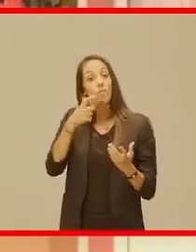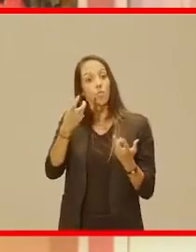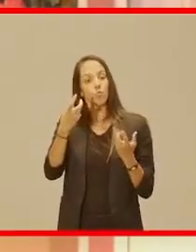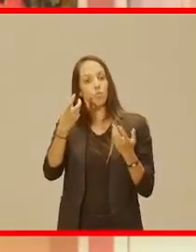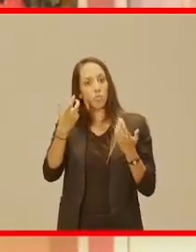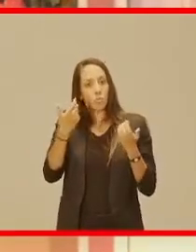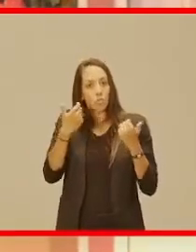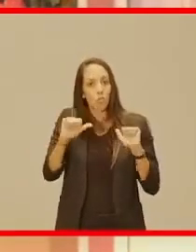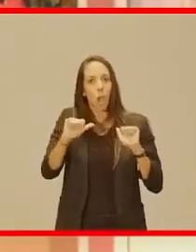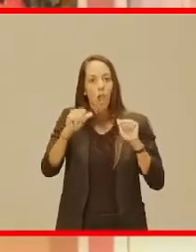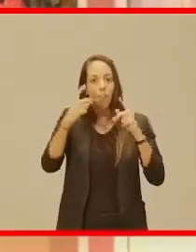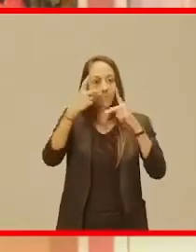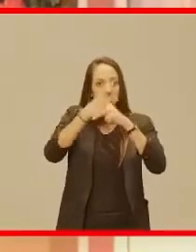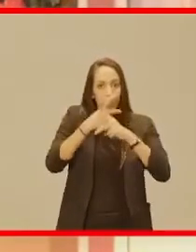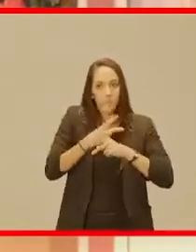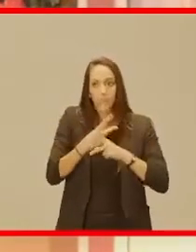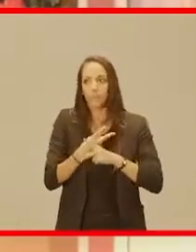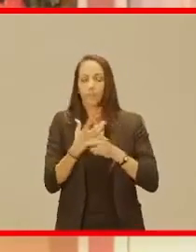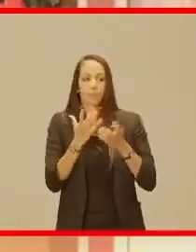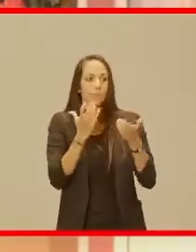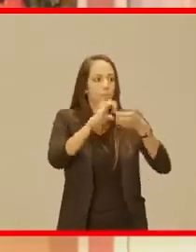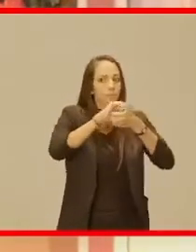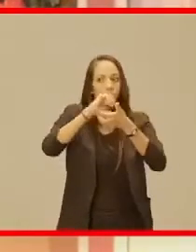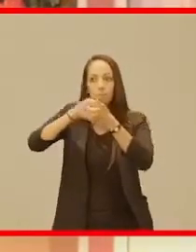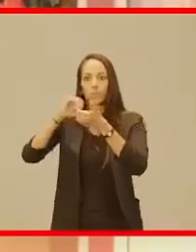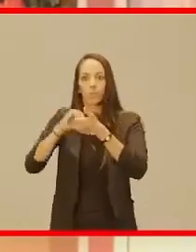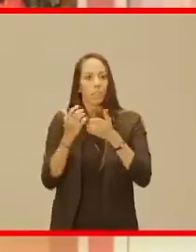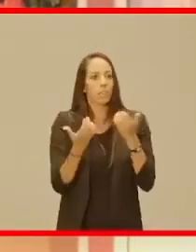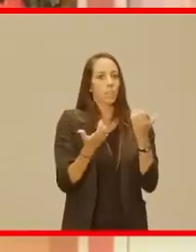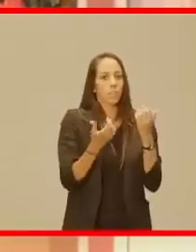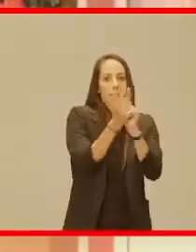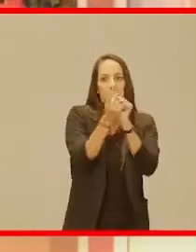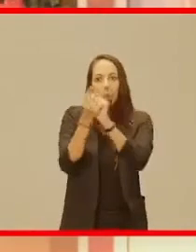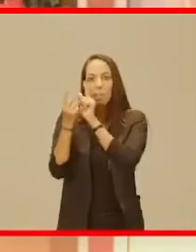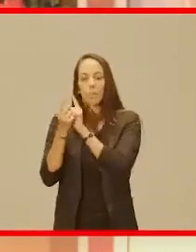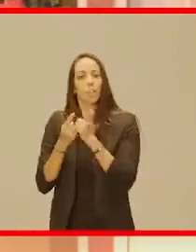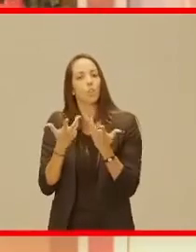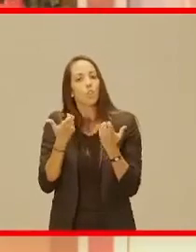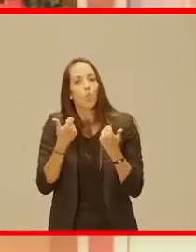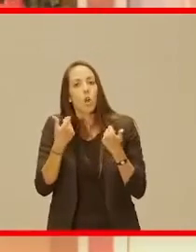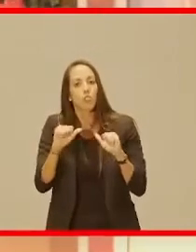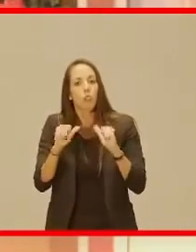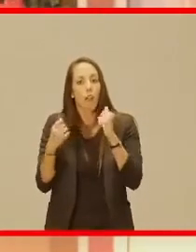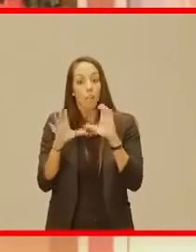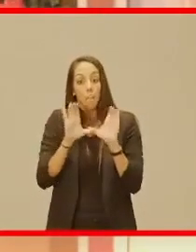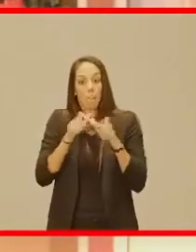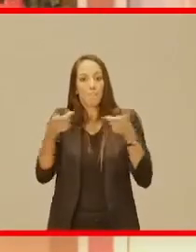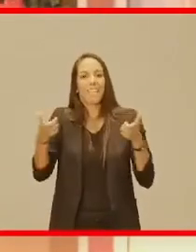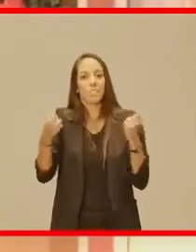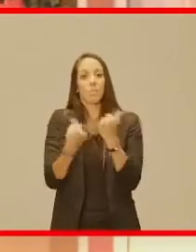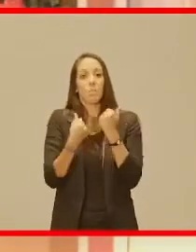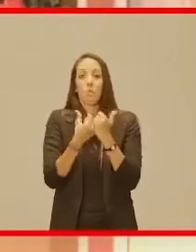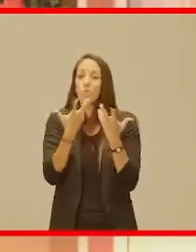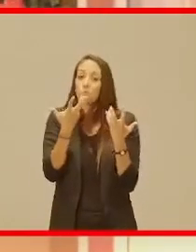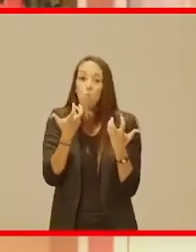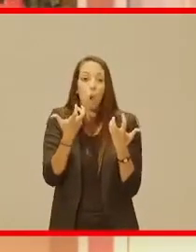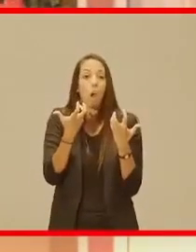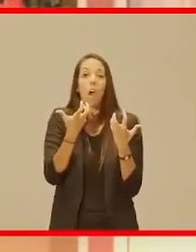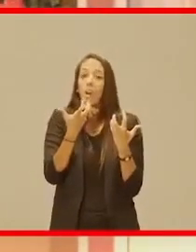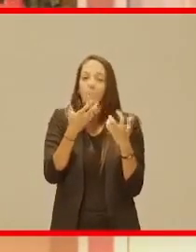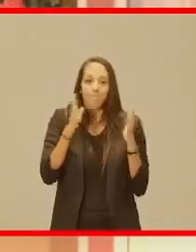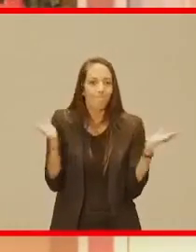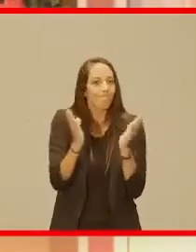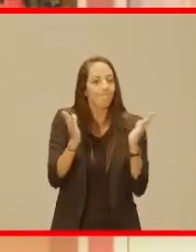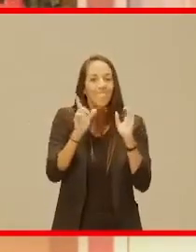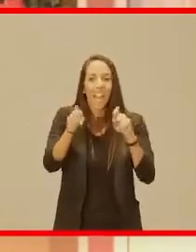time trying to gain support from other people, and you want to create some critical mass on those kinds of issues, that's really important.